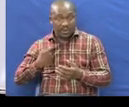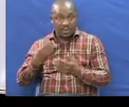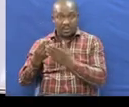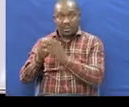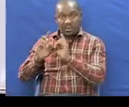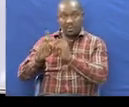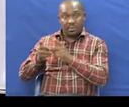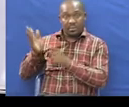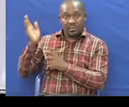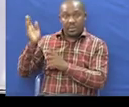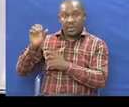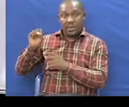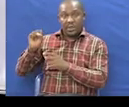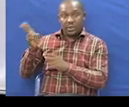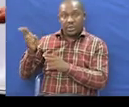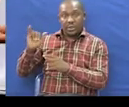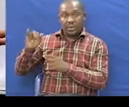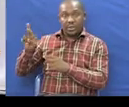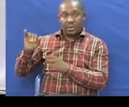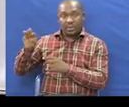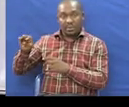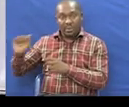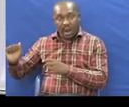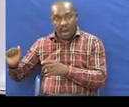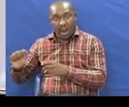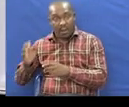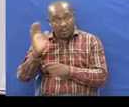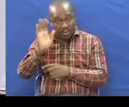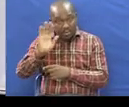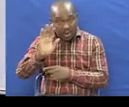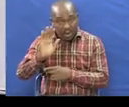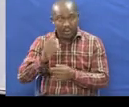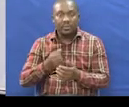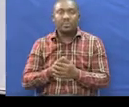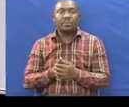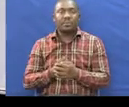elements. You are with me, Madam Catherine Shirima.